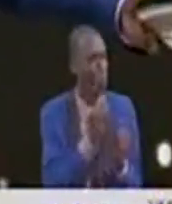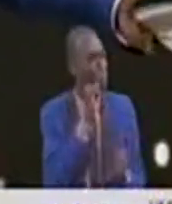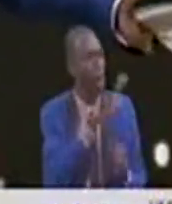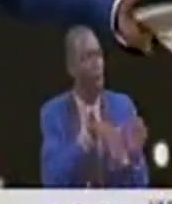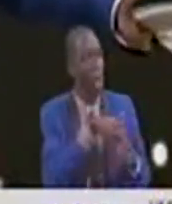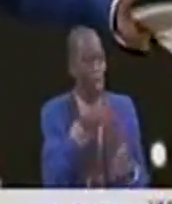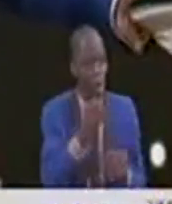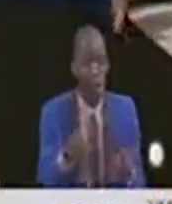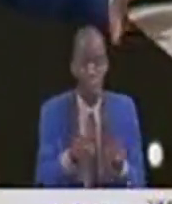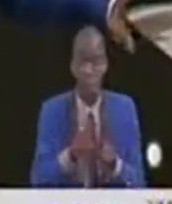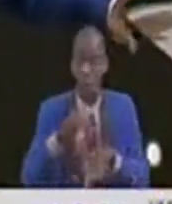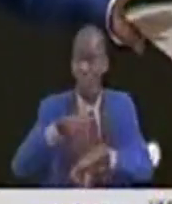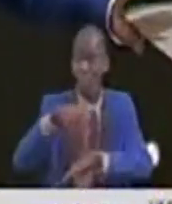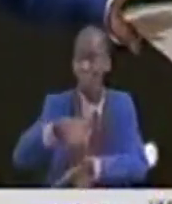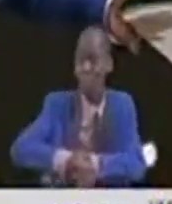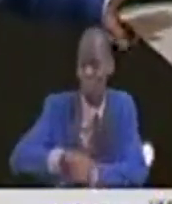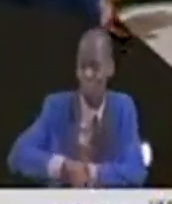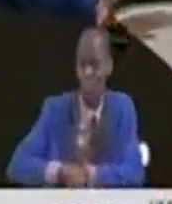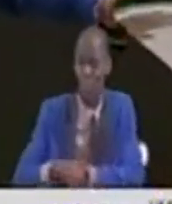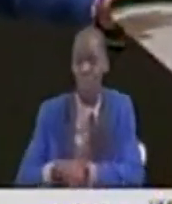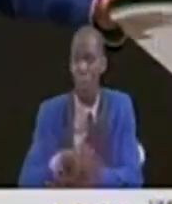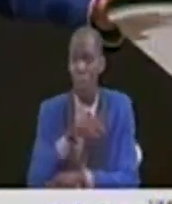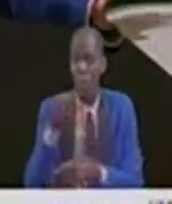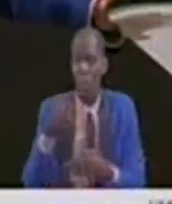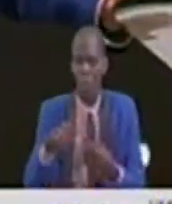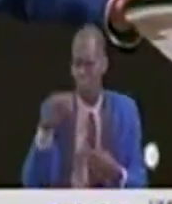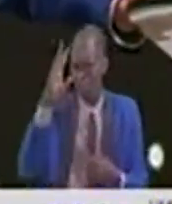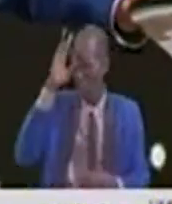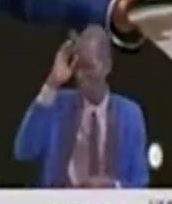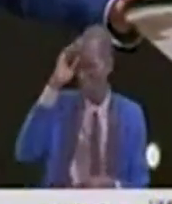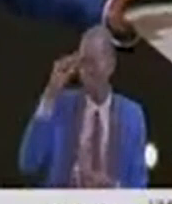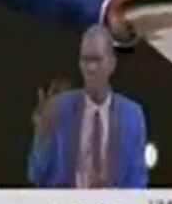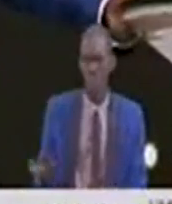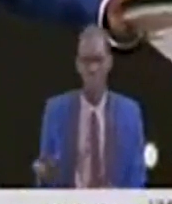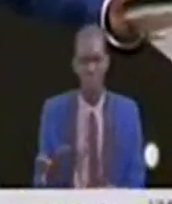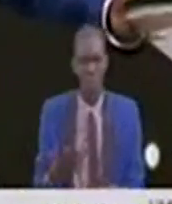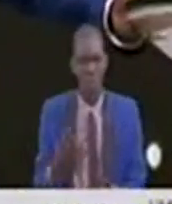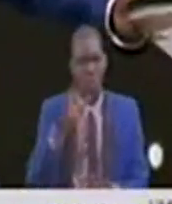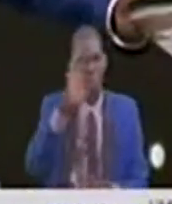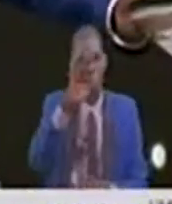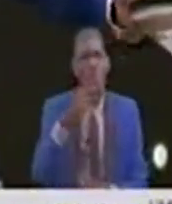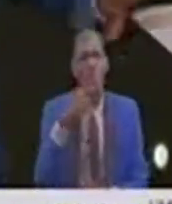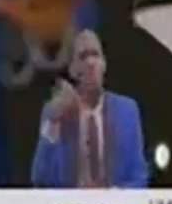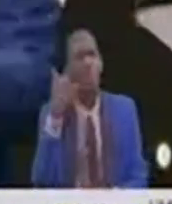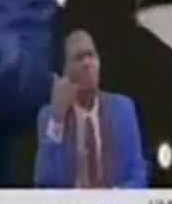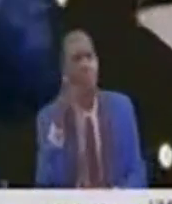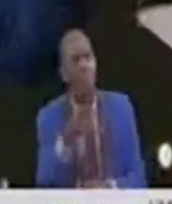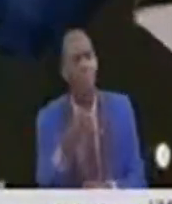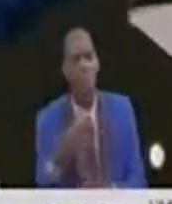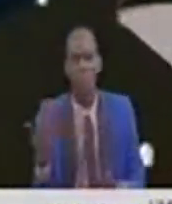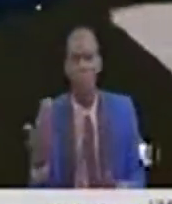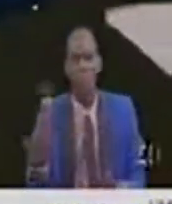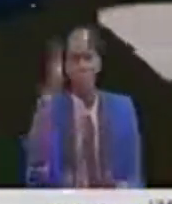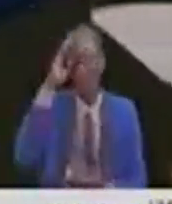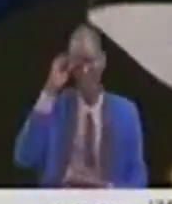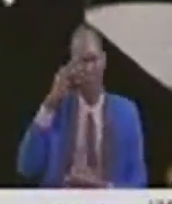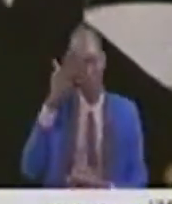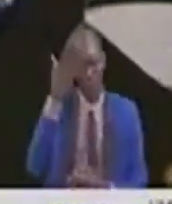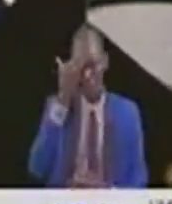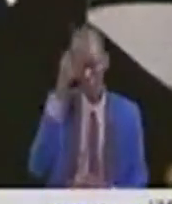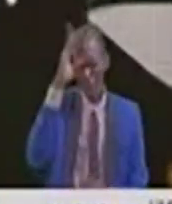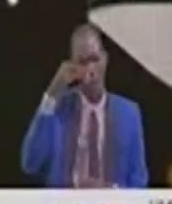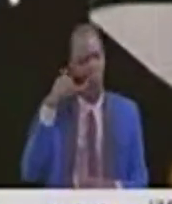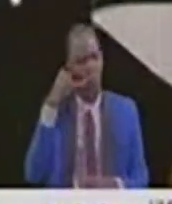you should even, say the man calling you from outside, you understand. The woman calling you from outside, look at